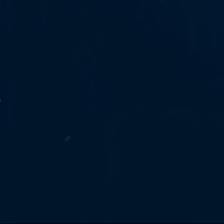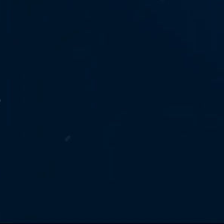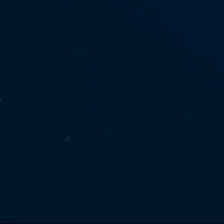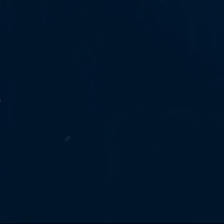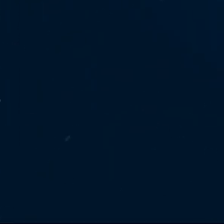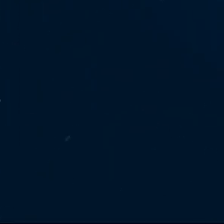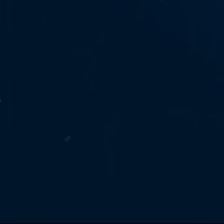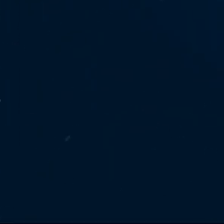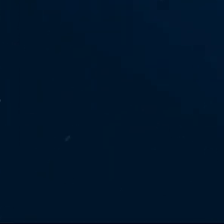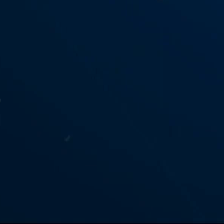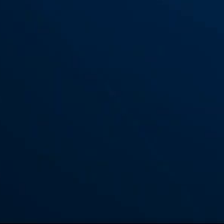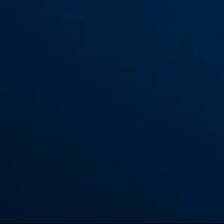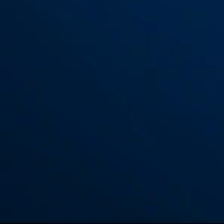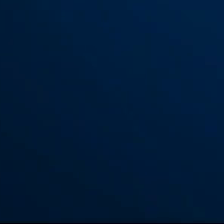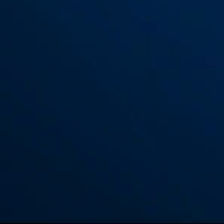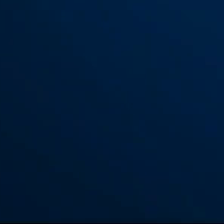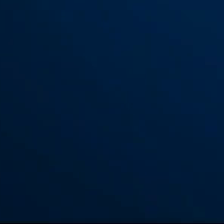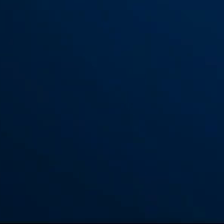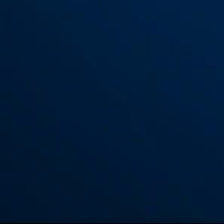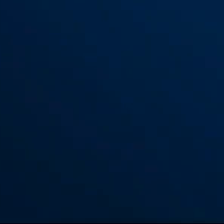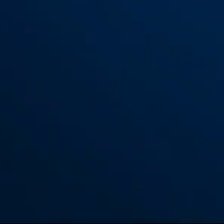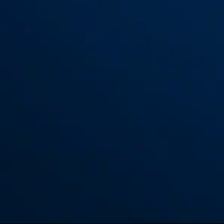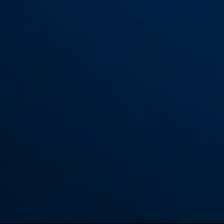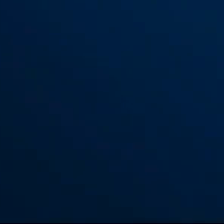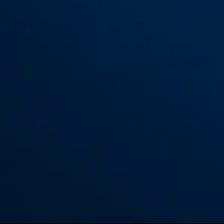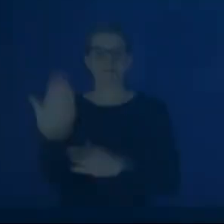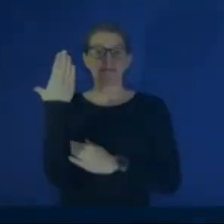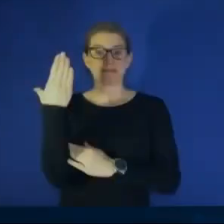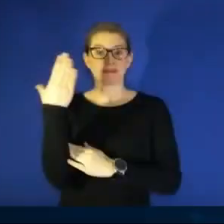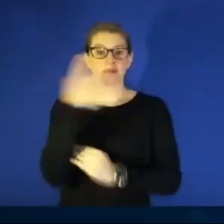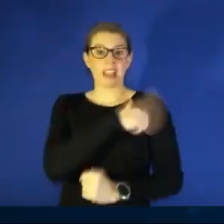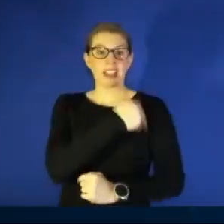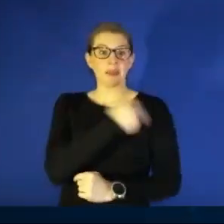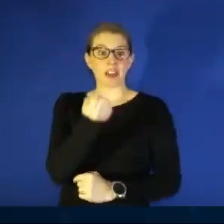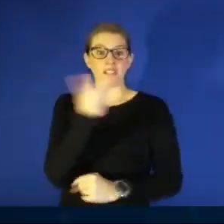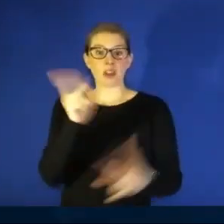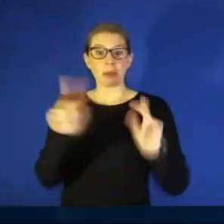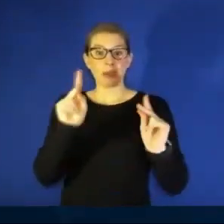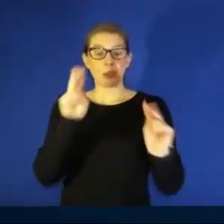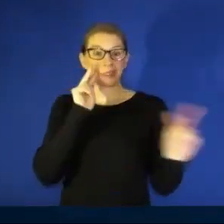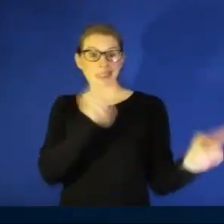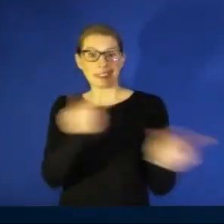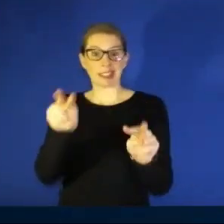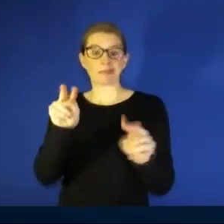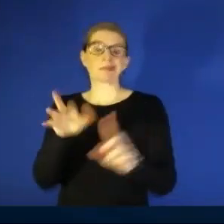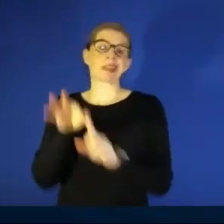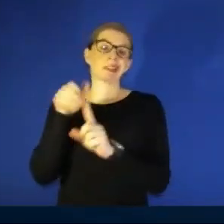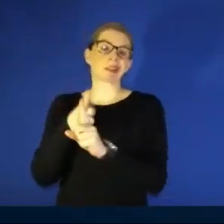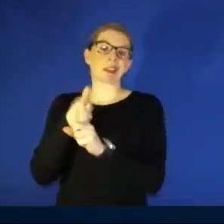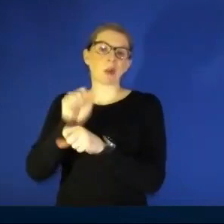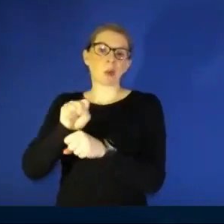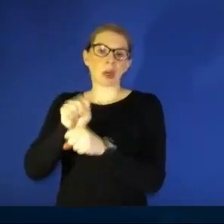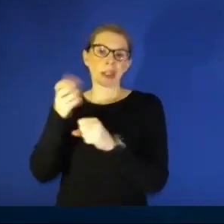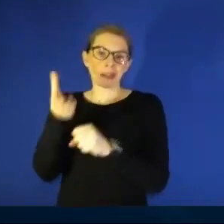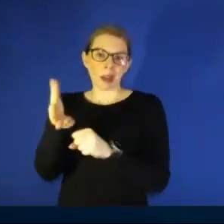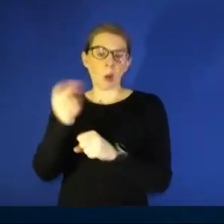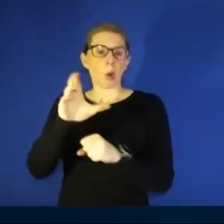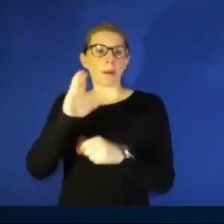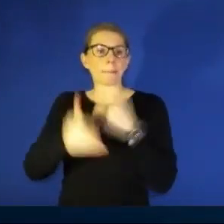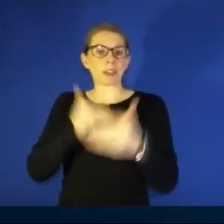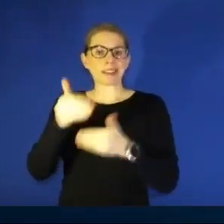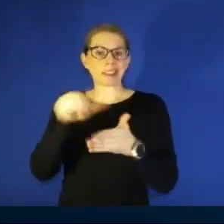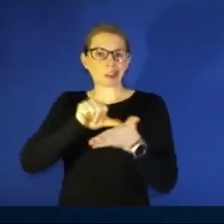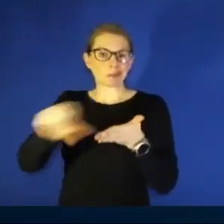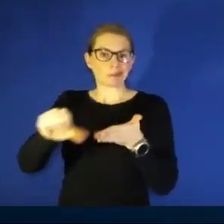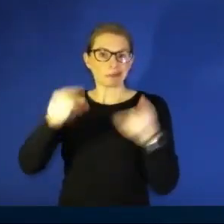A live look this morning at one place in the hospital few people get to see. Well, unless you work in one or you're having a procedure in one.